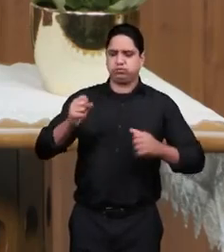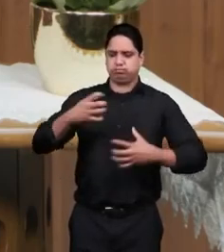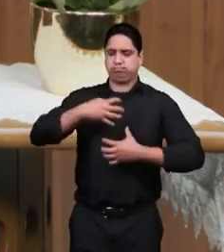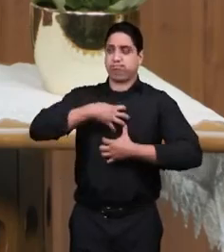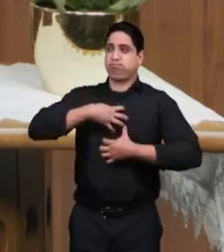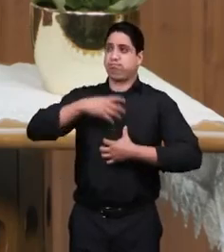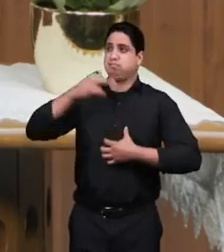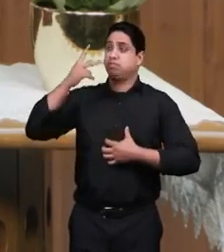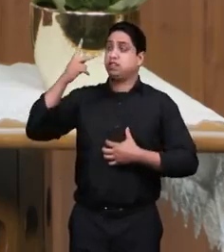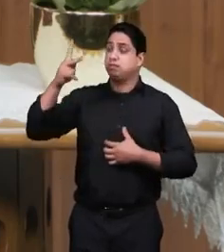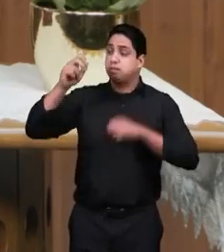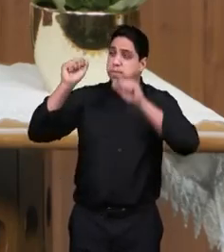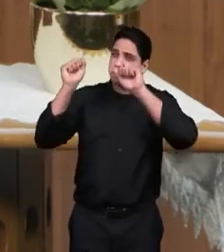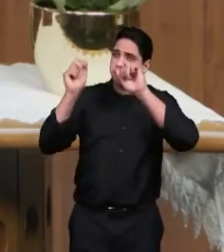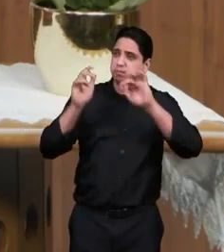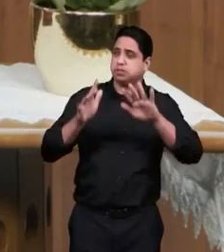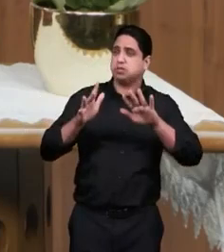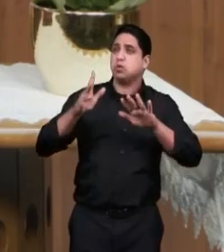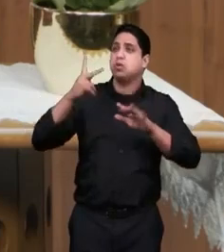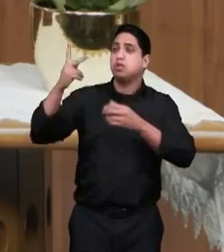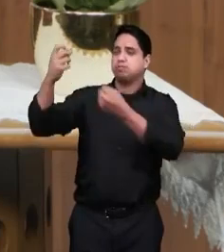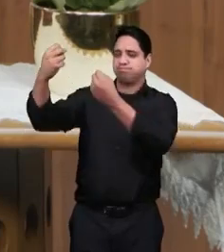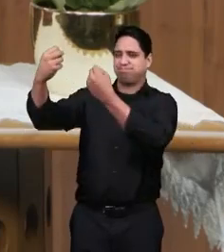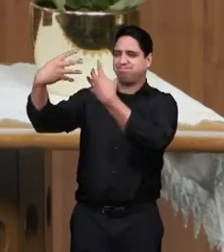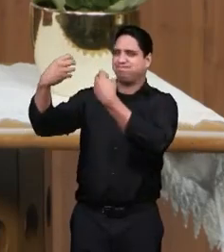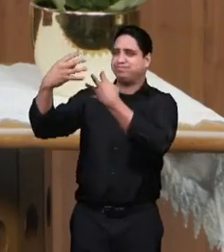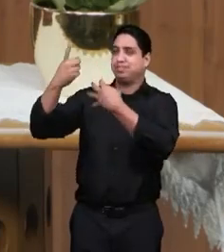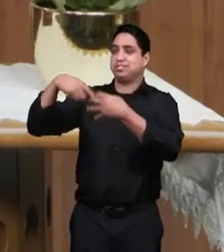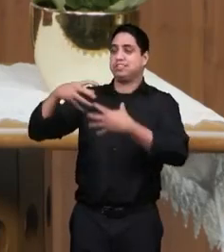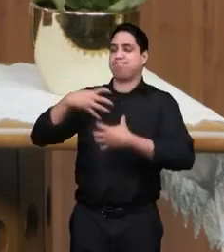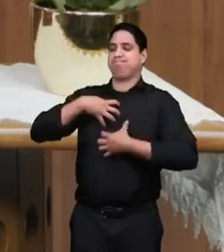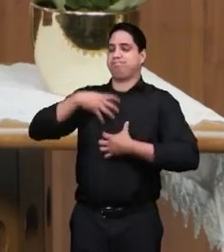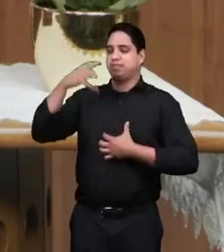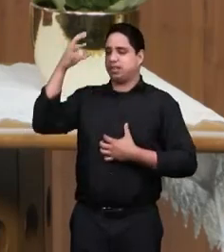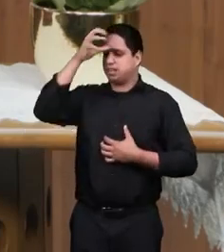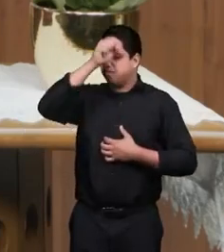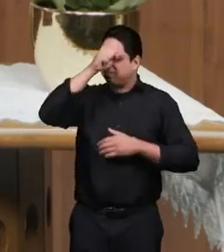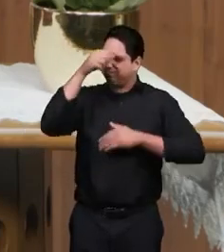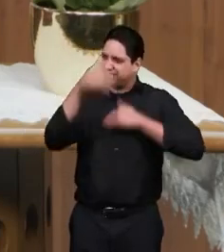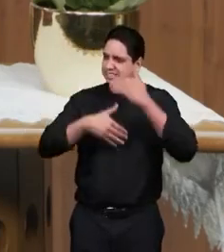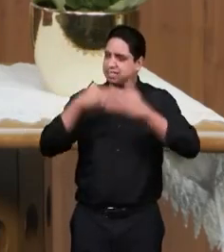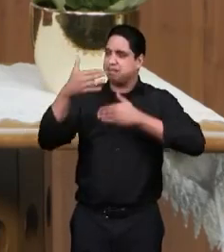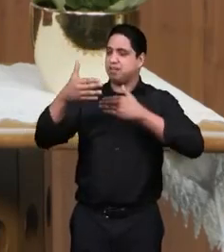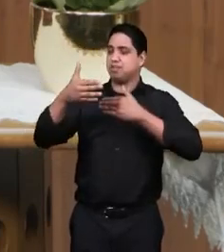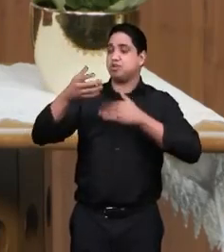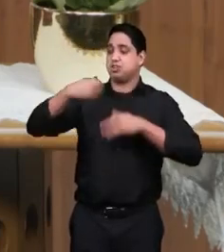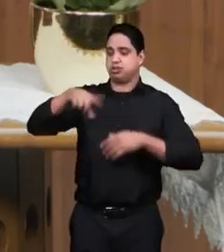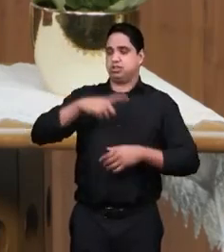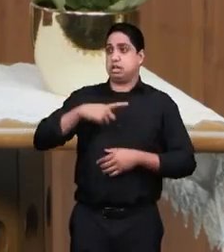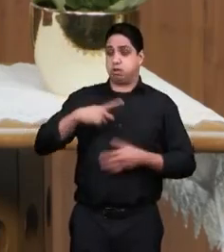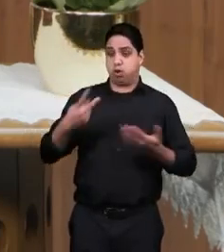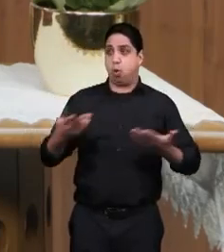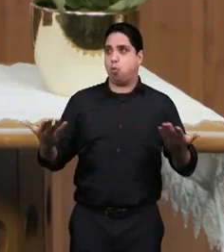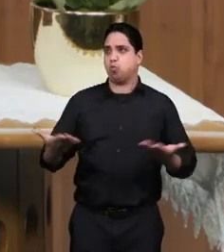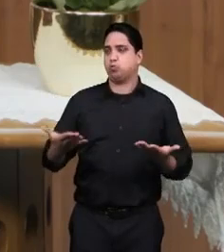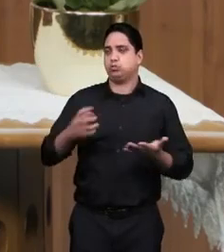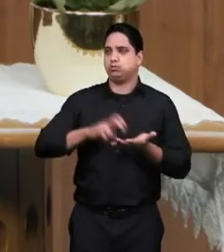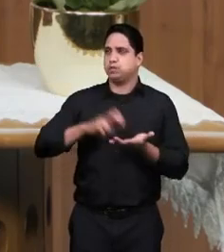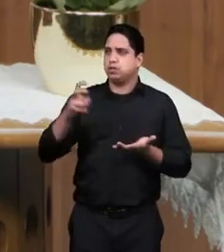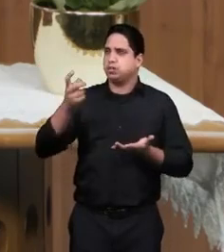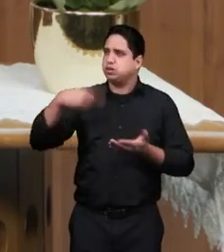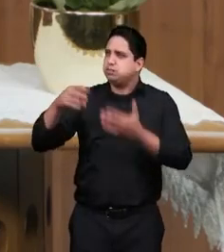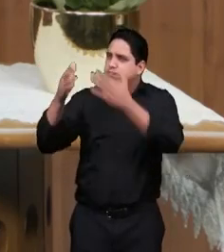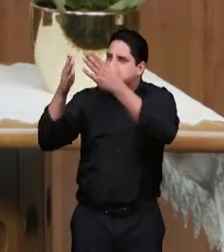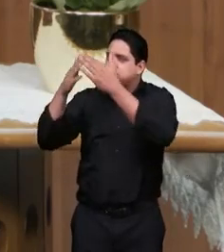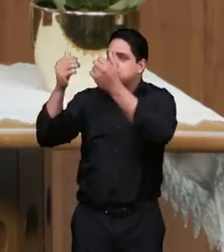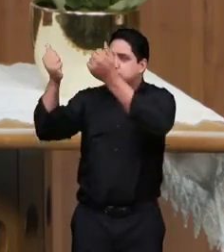your portion, your teaching, the spiritual growth that you have for us this morning. We ask that you